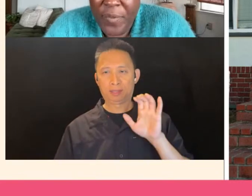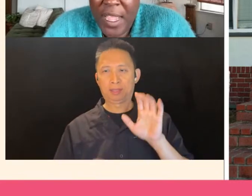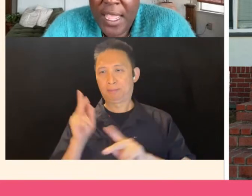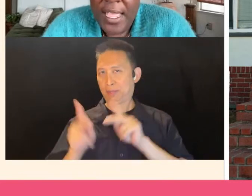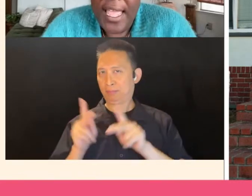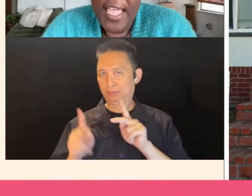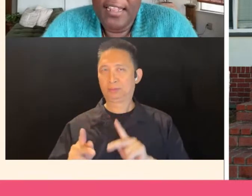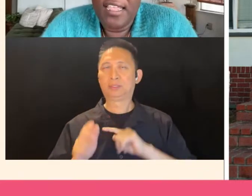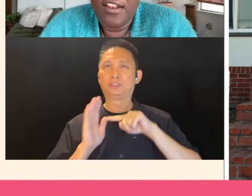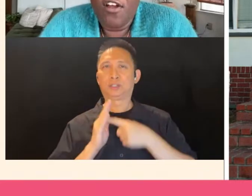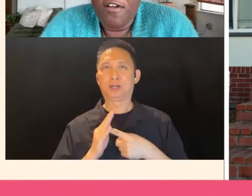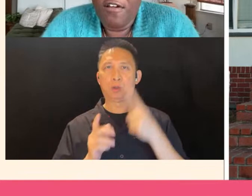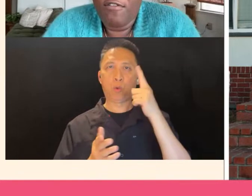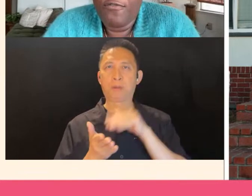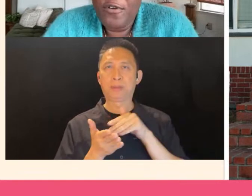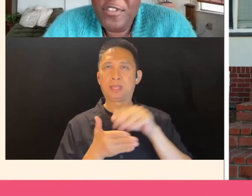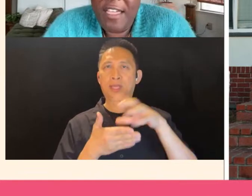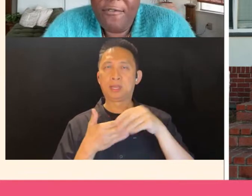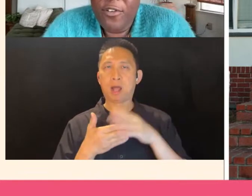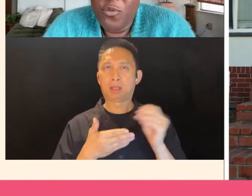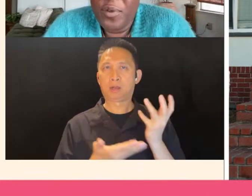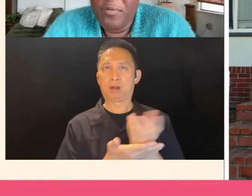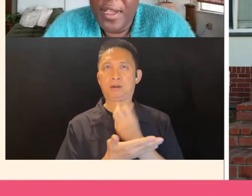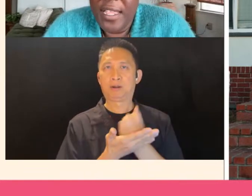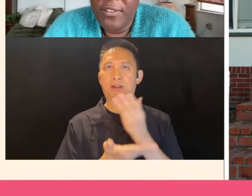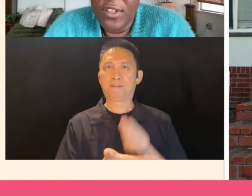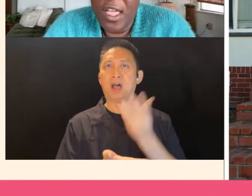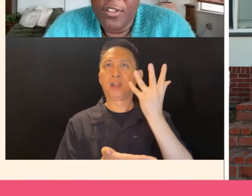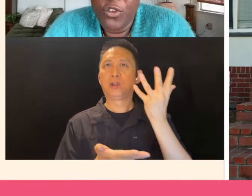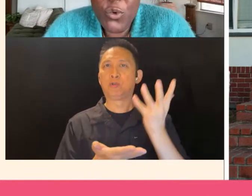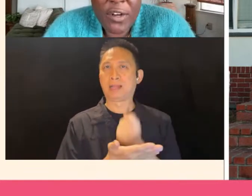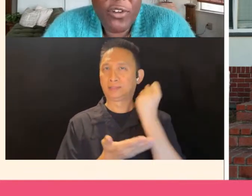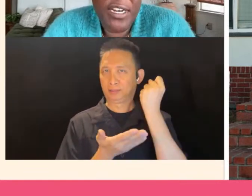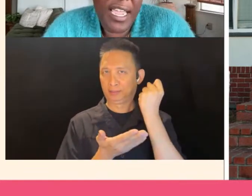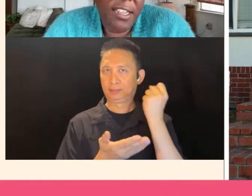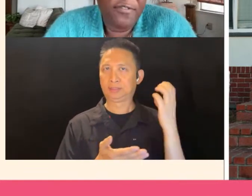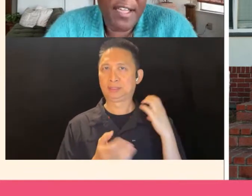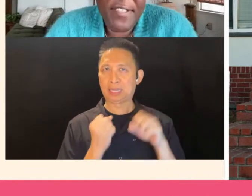campaign. And in our first efforts, we raised